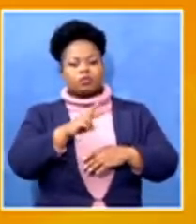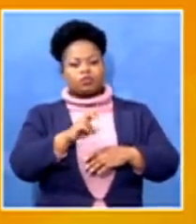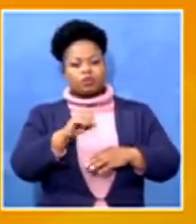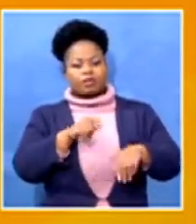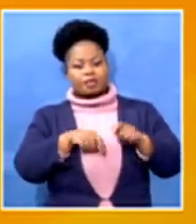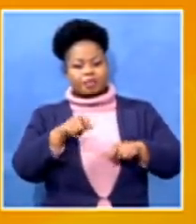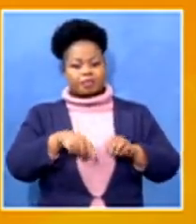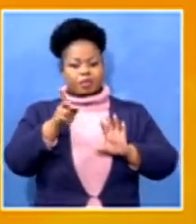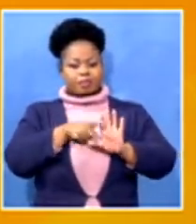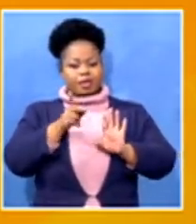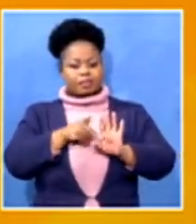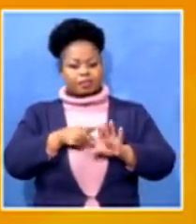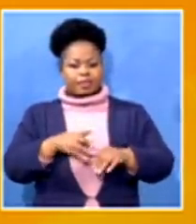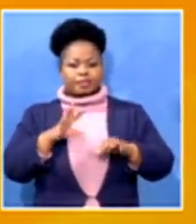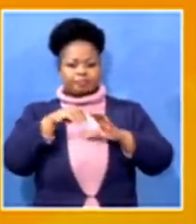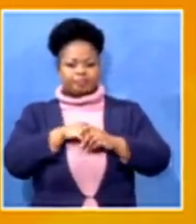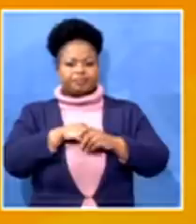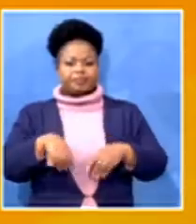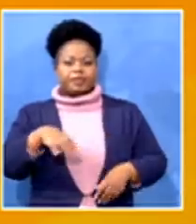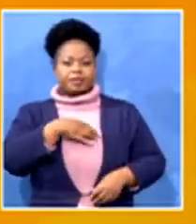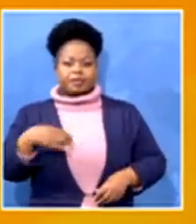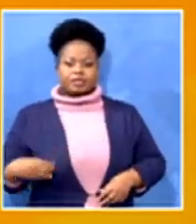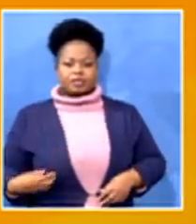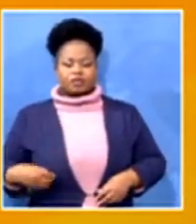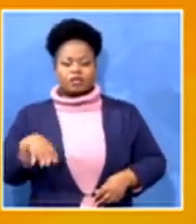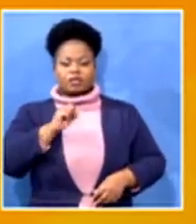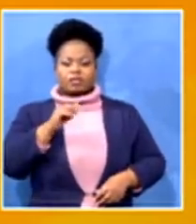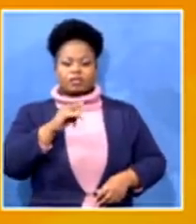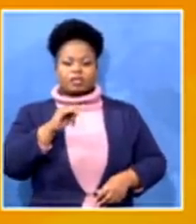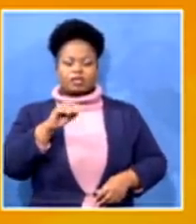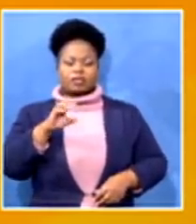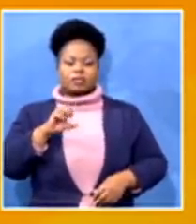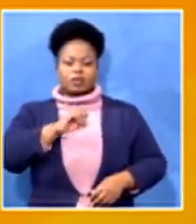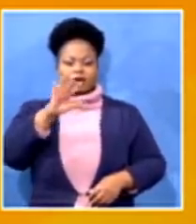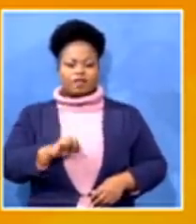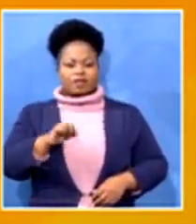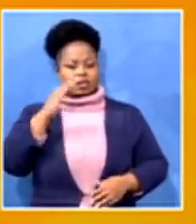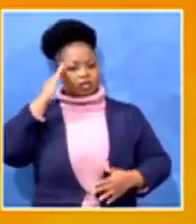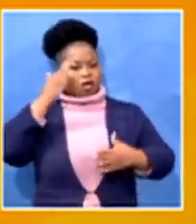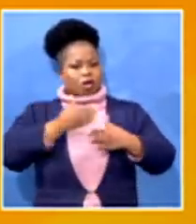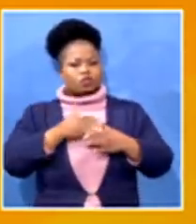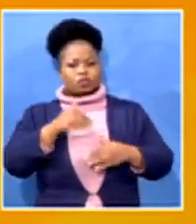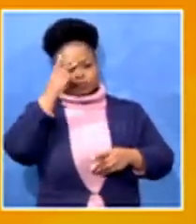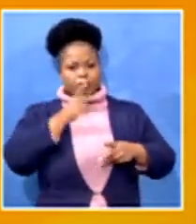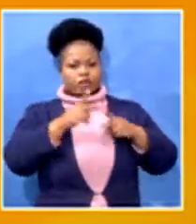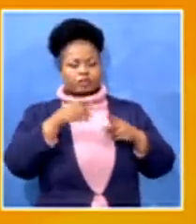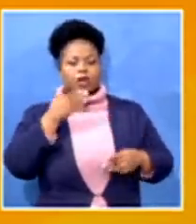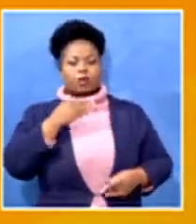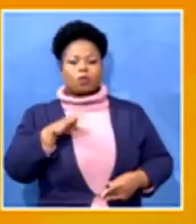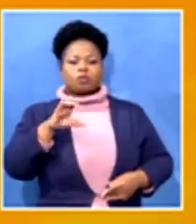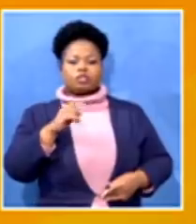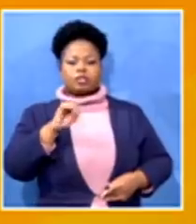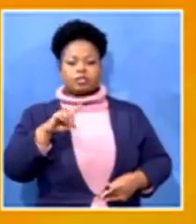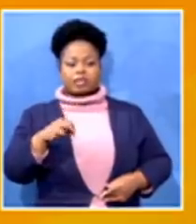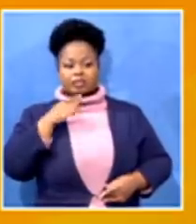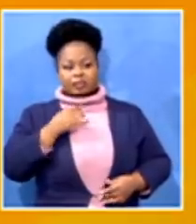participants completed the survey. The president of the South African Society of Psychiatrists, Professor Bonga Chiliza, says that he has seen